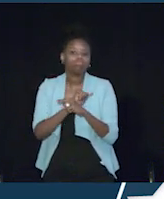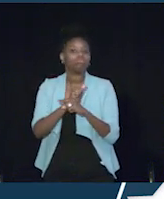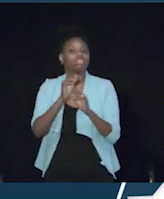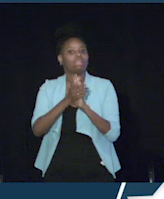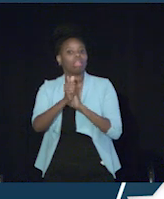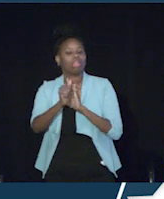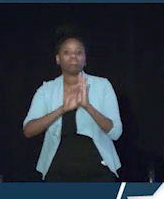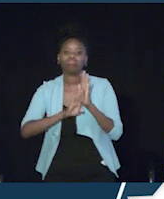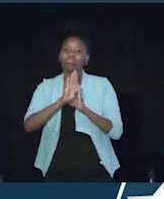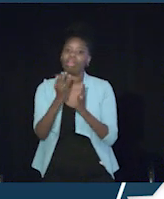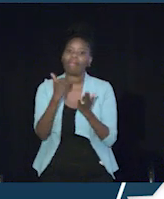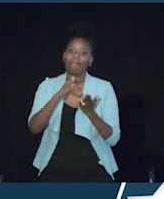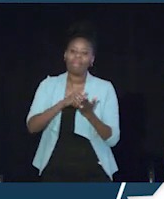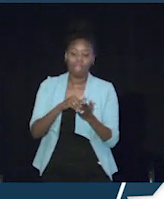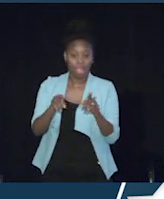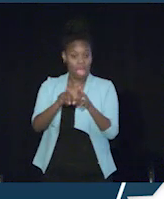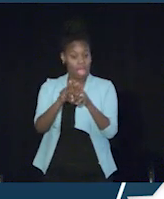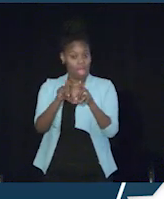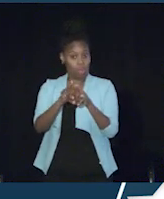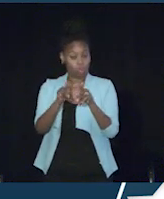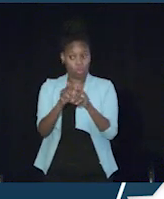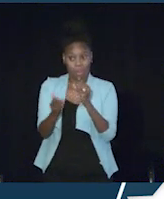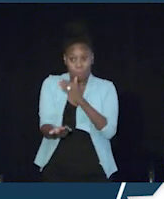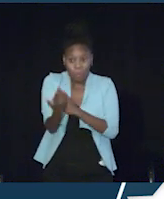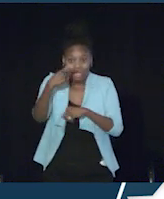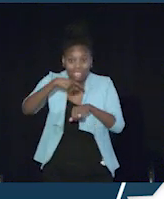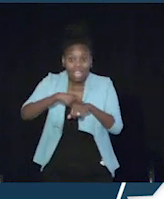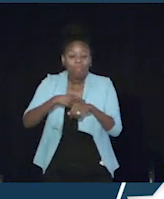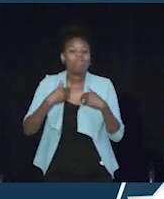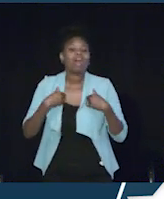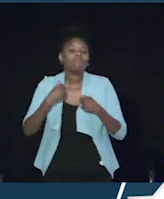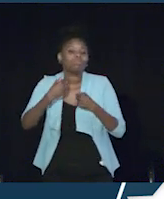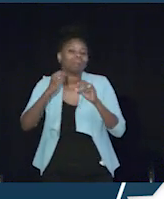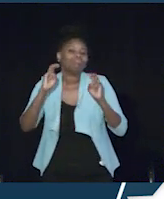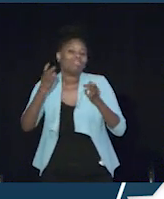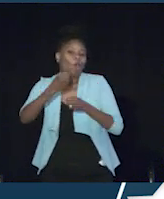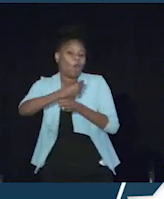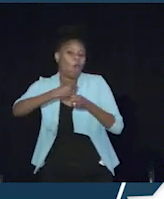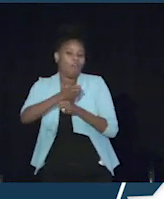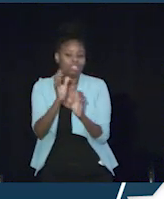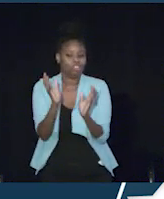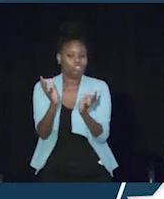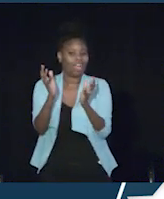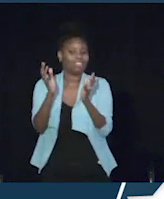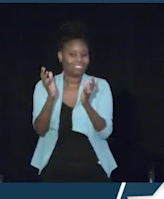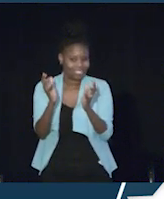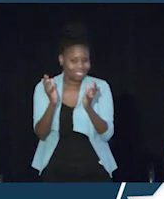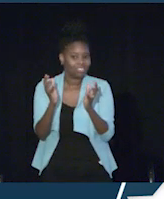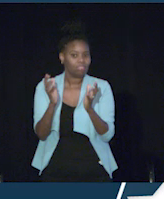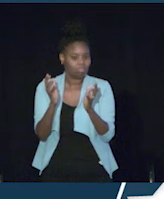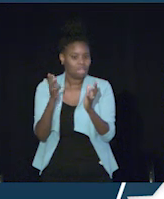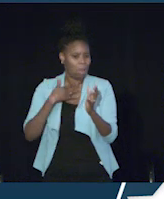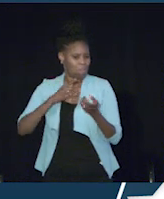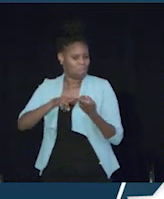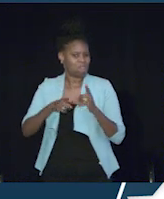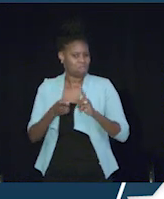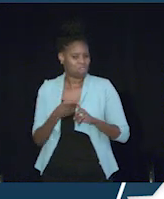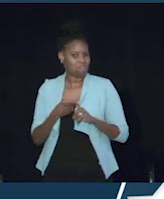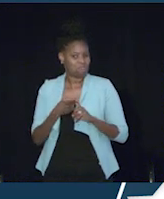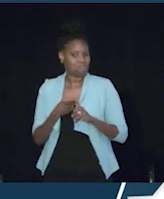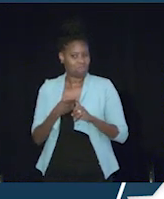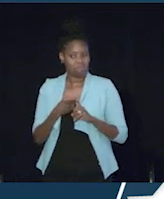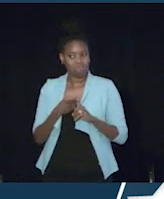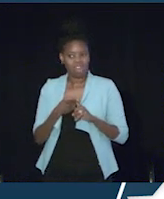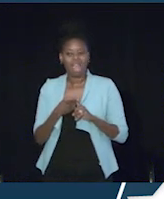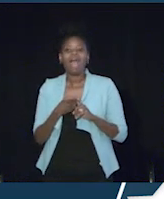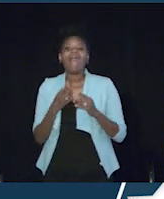in the morning, we would have coffee chat, and I had a friend there. She was always playing on the phone Words